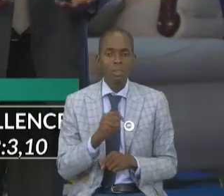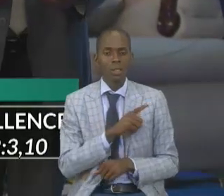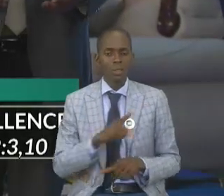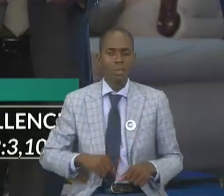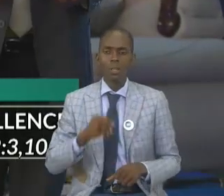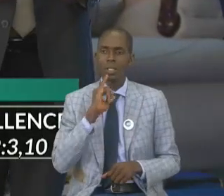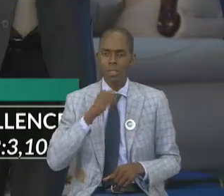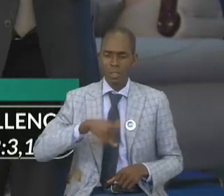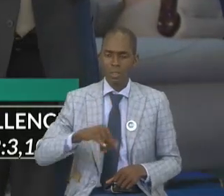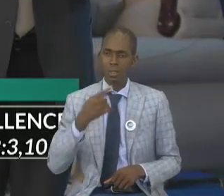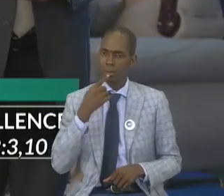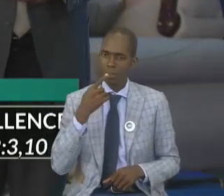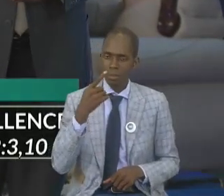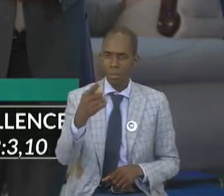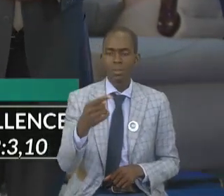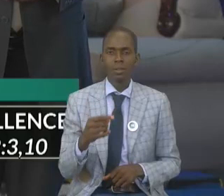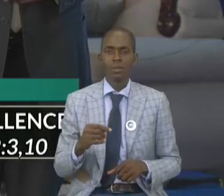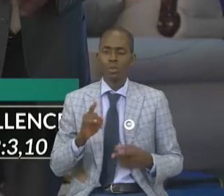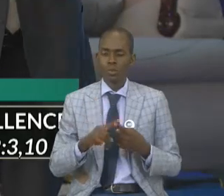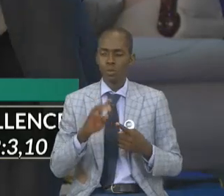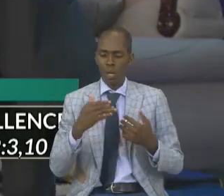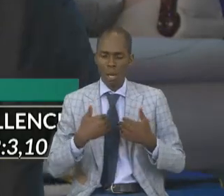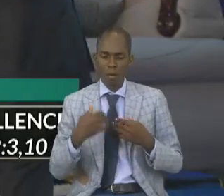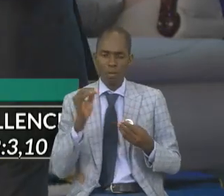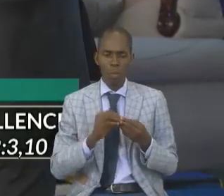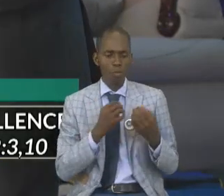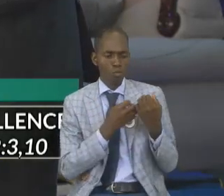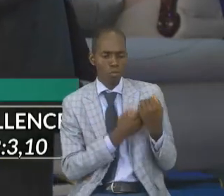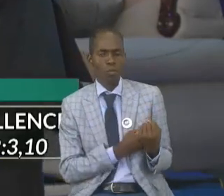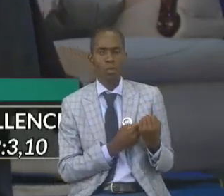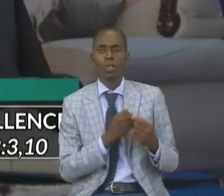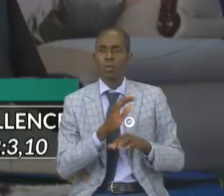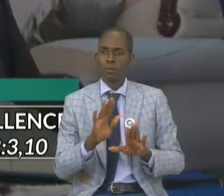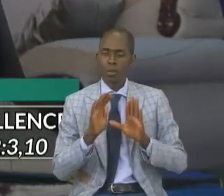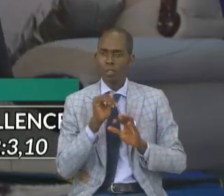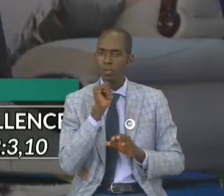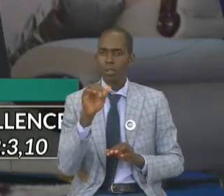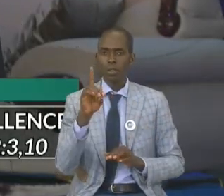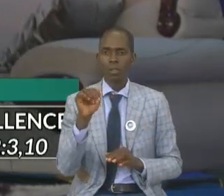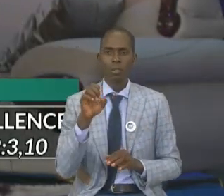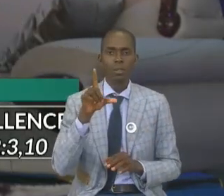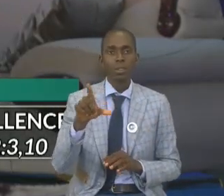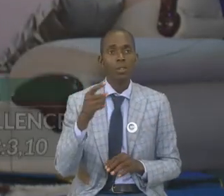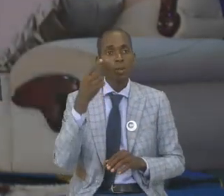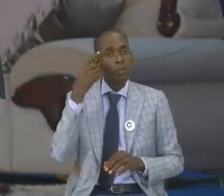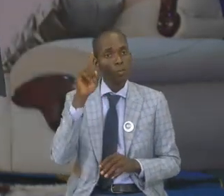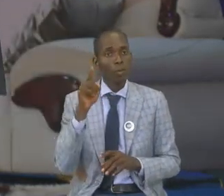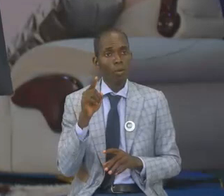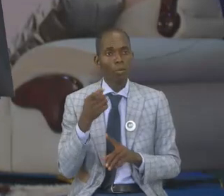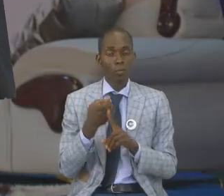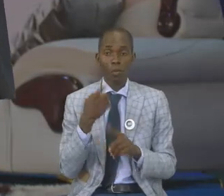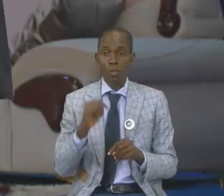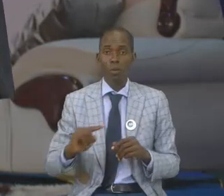still pumping that confidence and courage into him. Fear not, Daniel. For from the first day